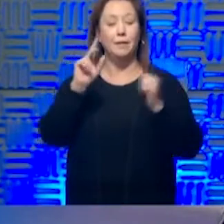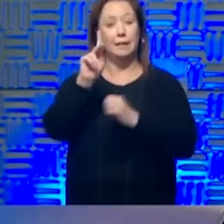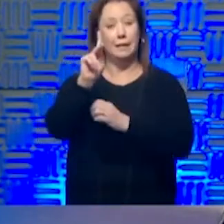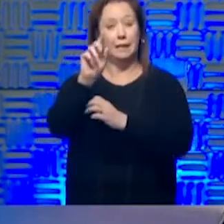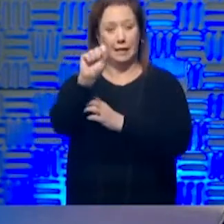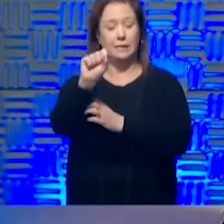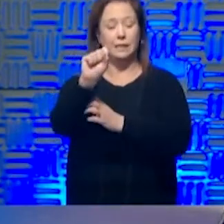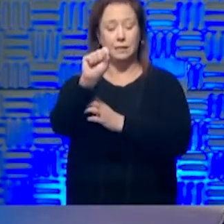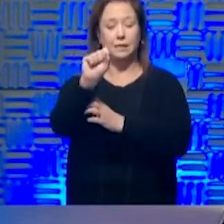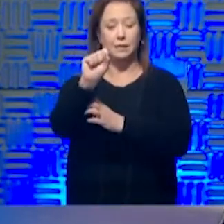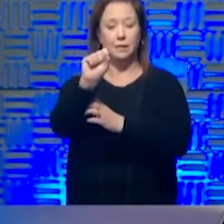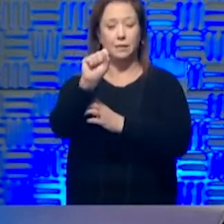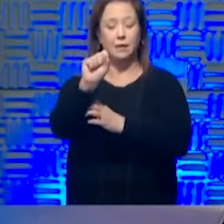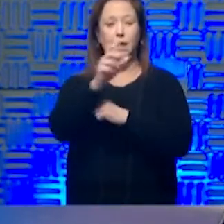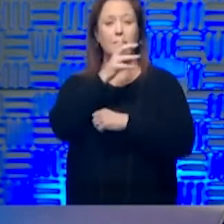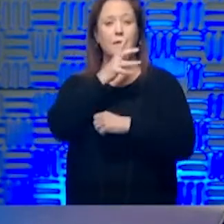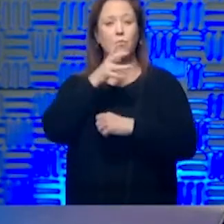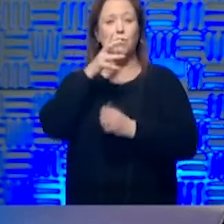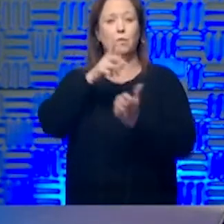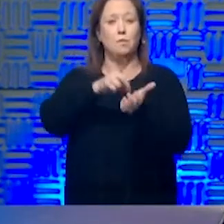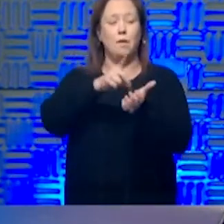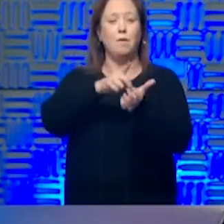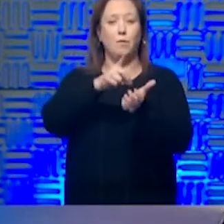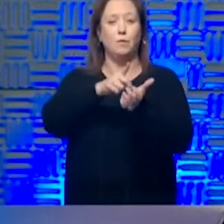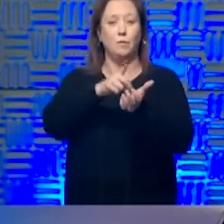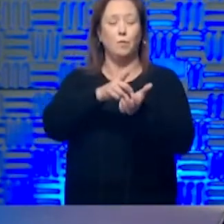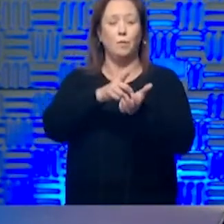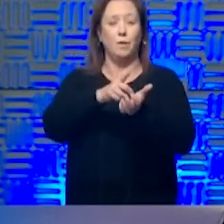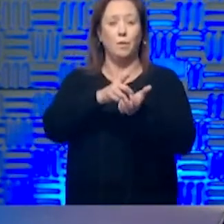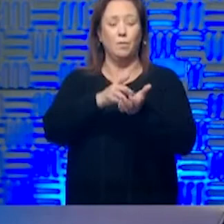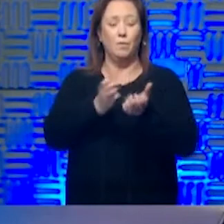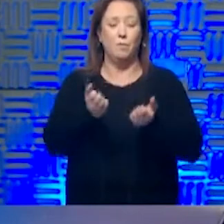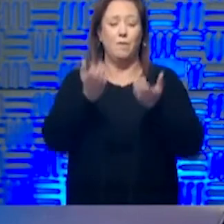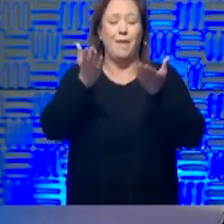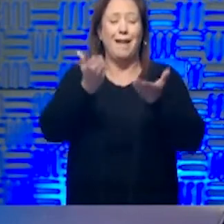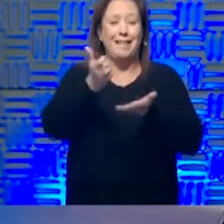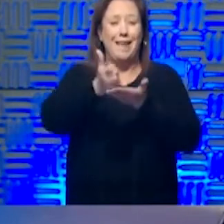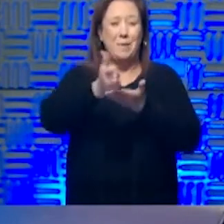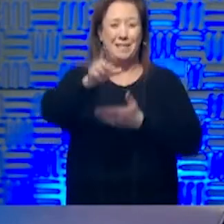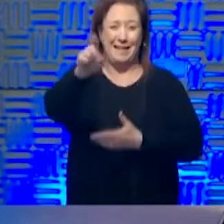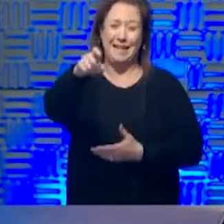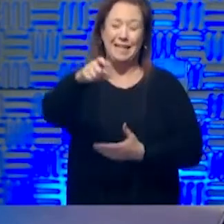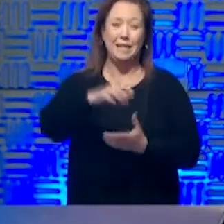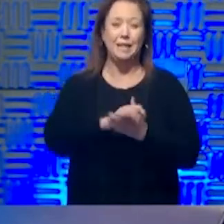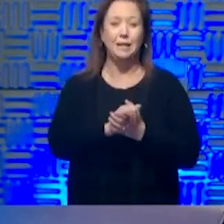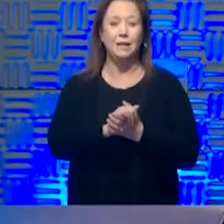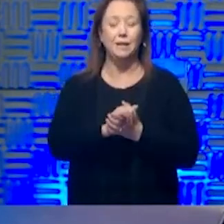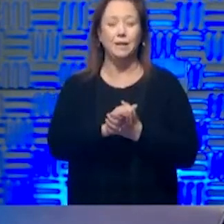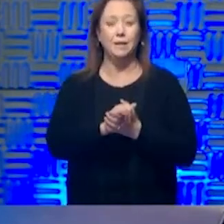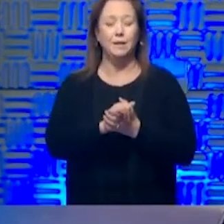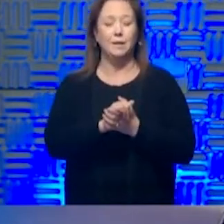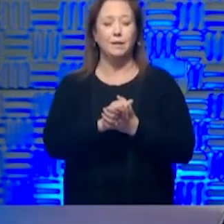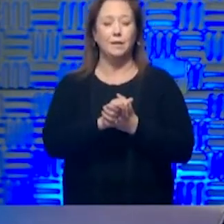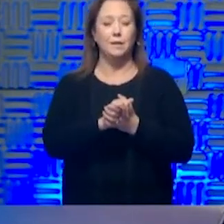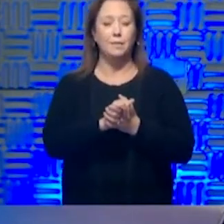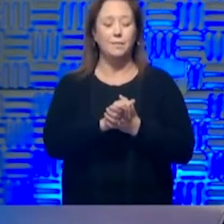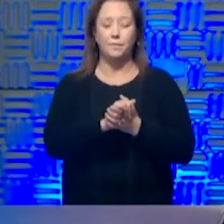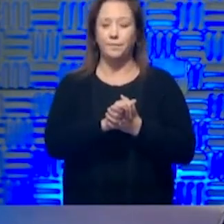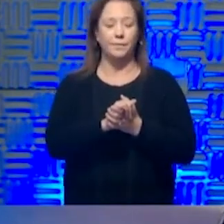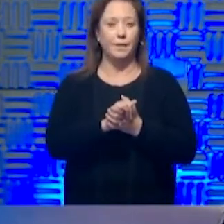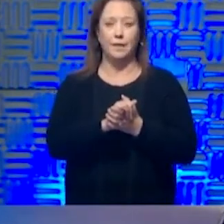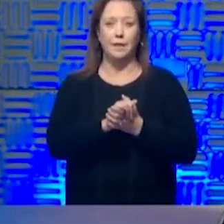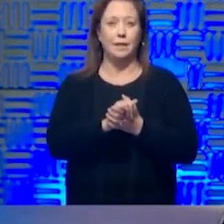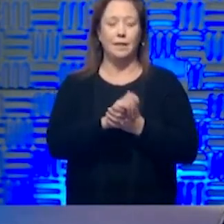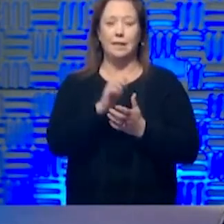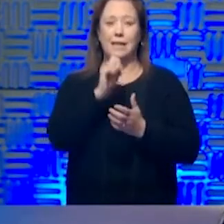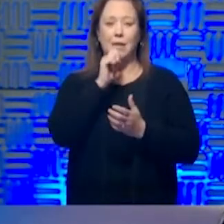Kansas, these rural physicians will get the help they need, and they don't have the